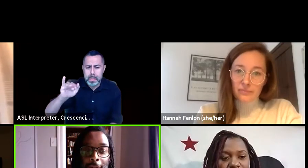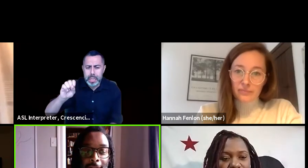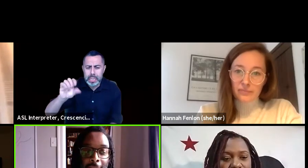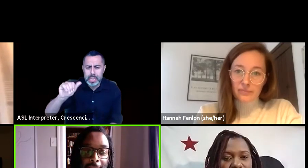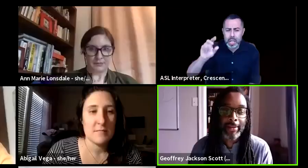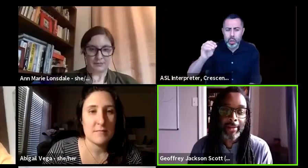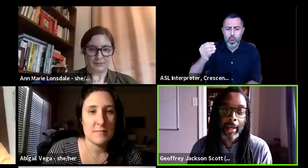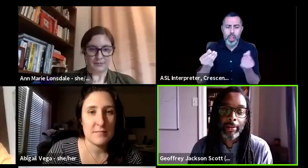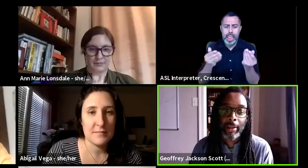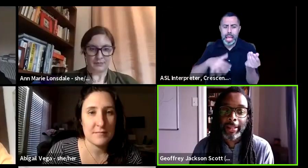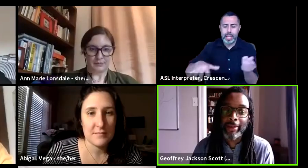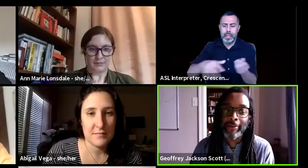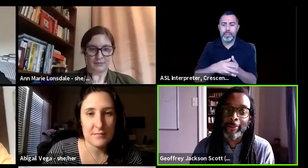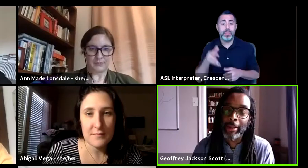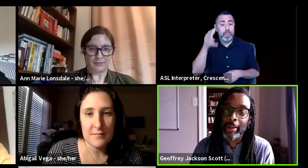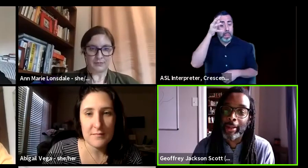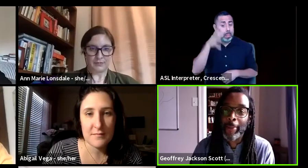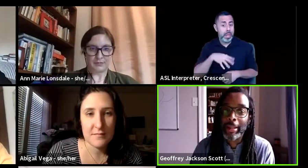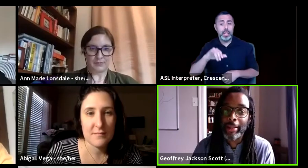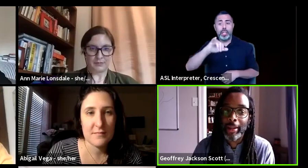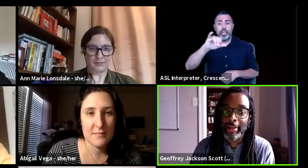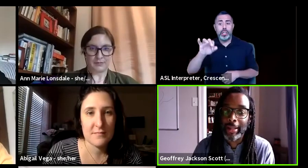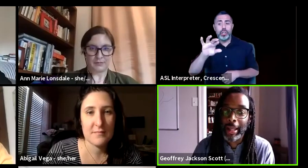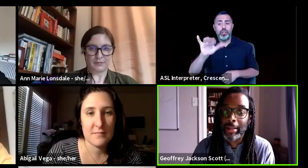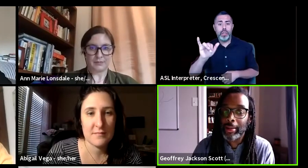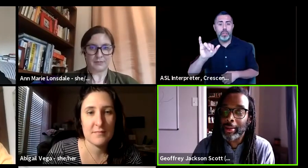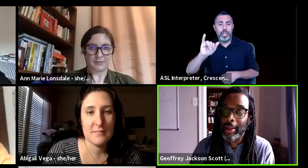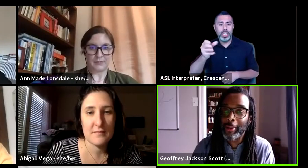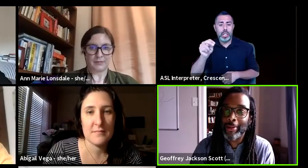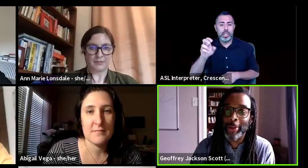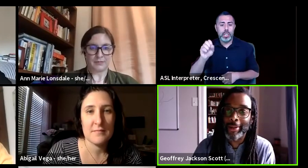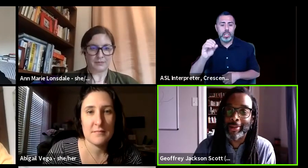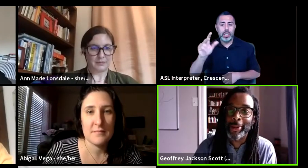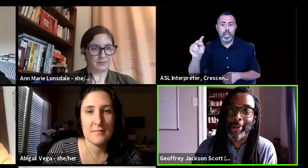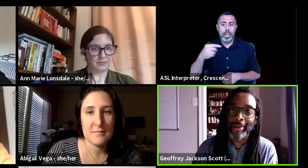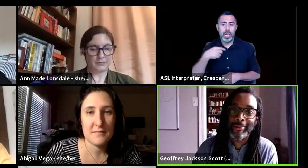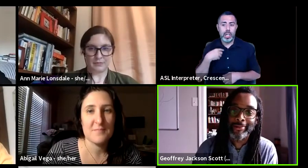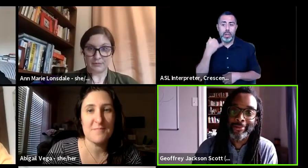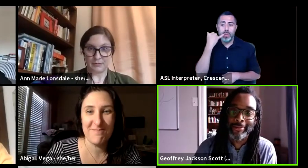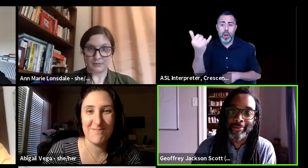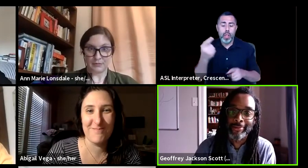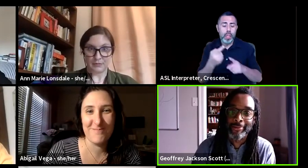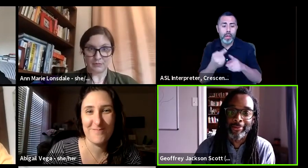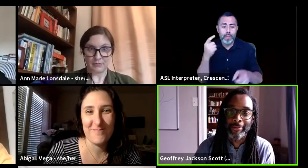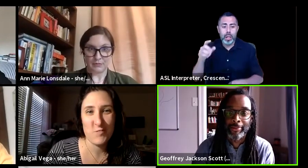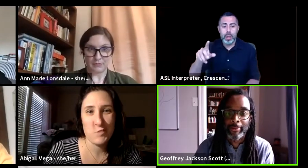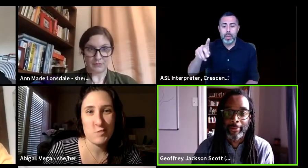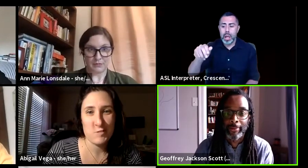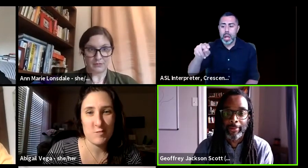I'm Jeffrey Jackson Scott, calling in from Lenape and Canarsie land, now known as Brooklyn, New York.